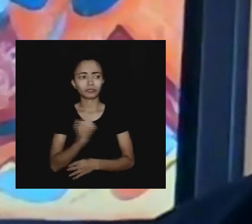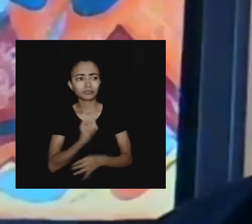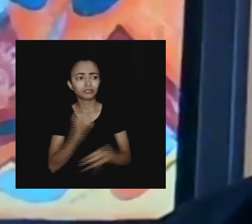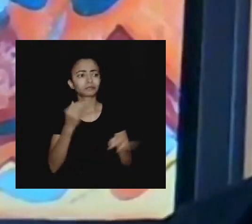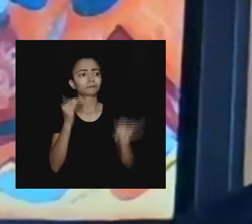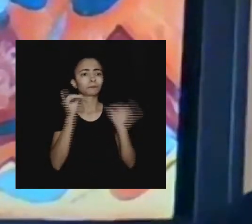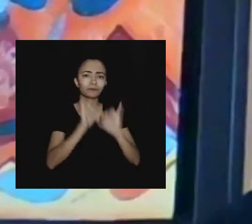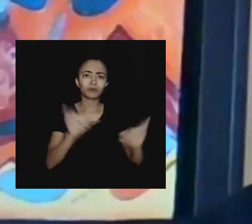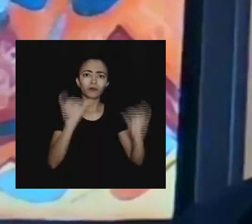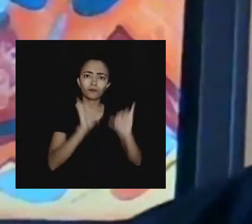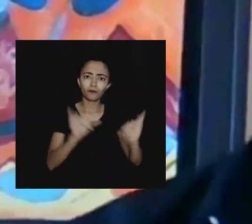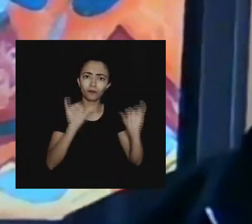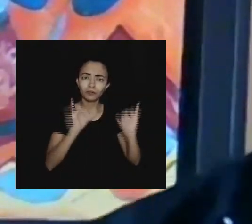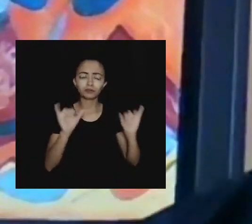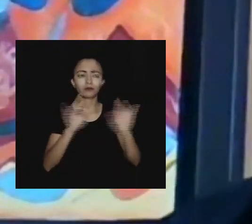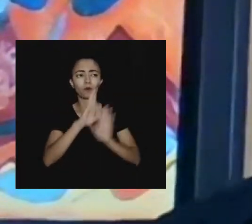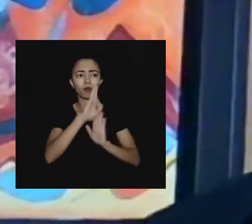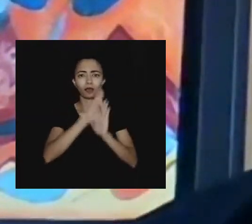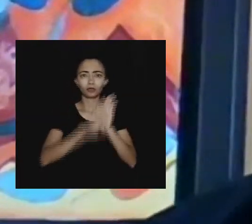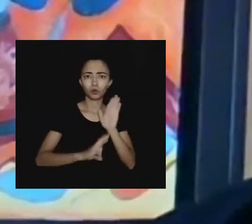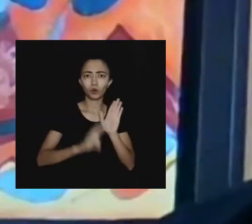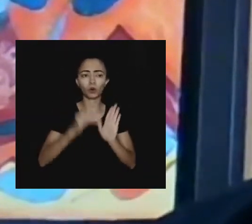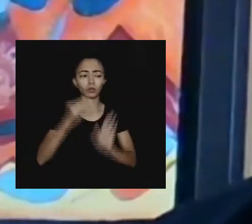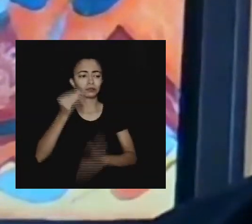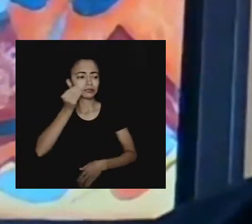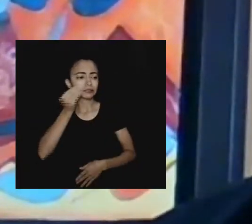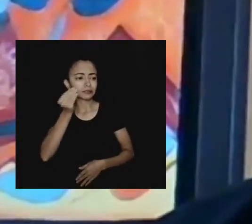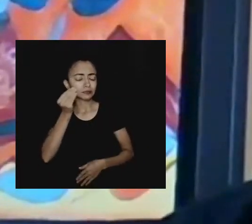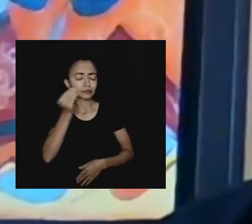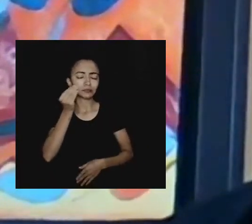we've done in a very experimental manner